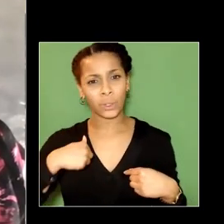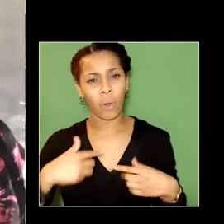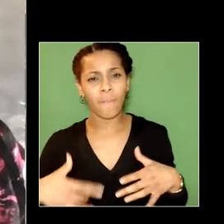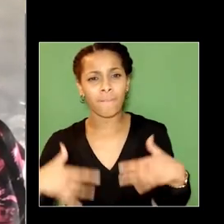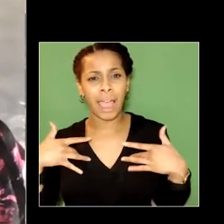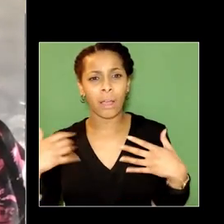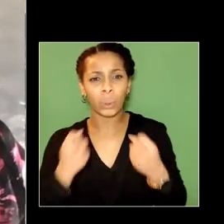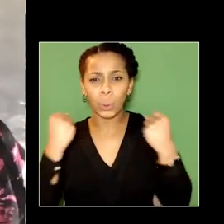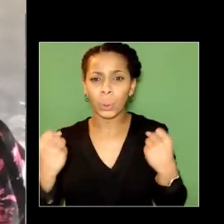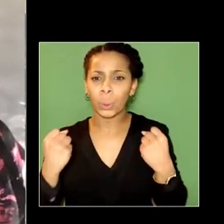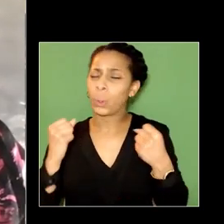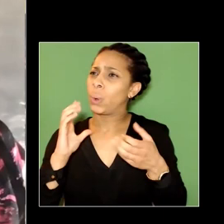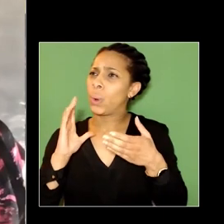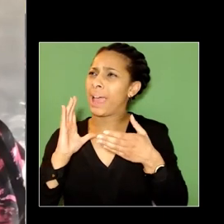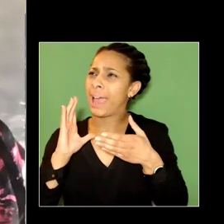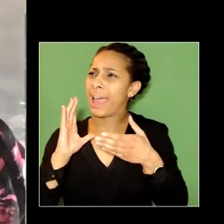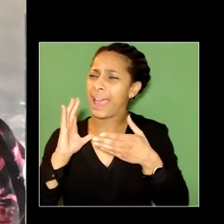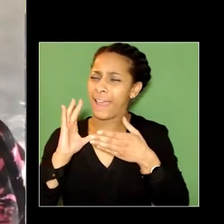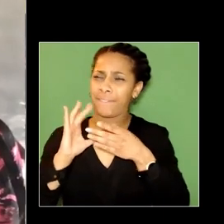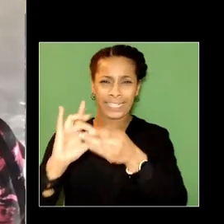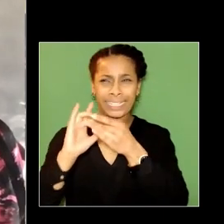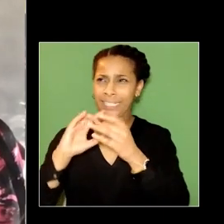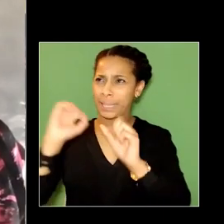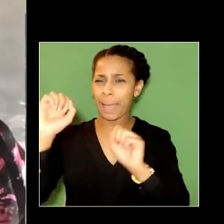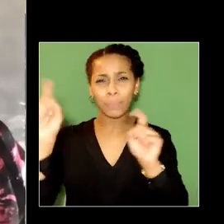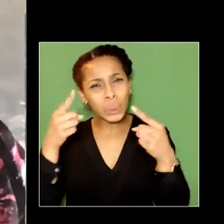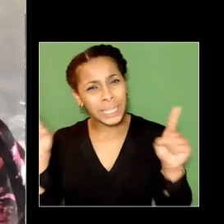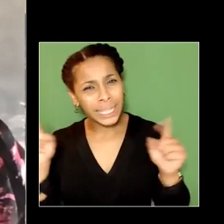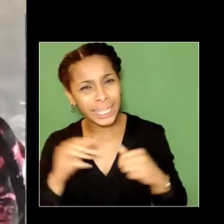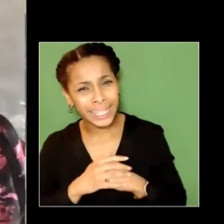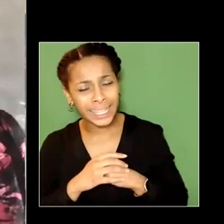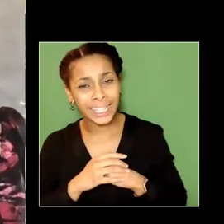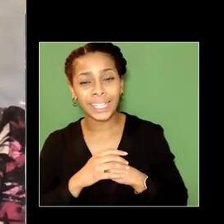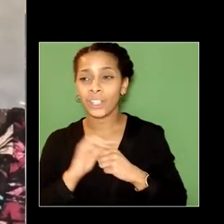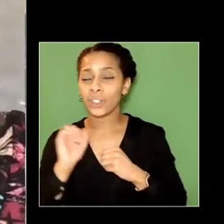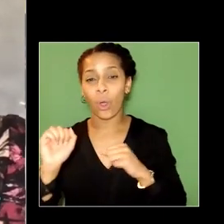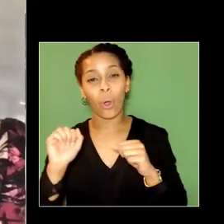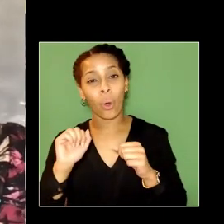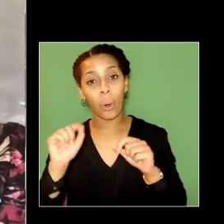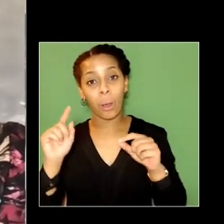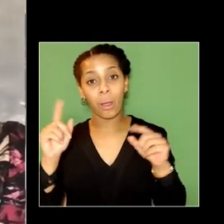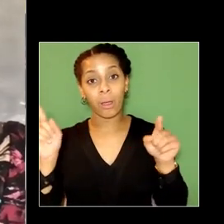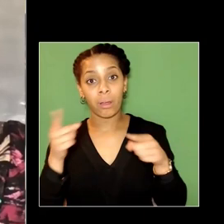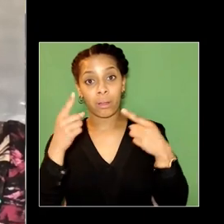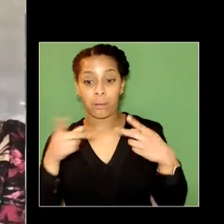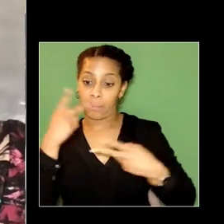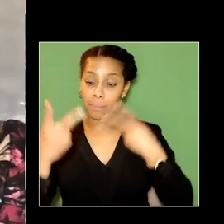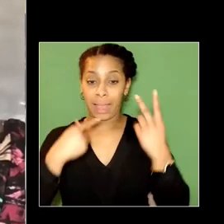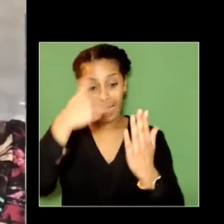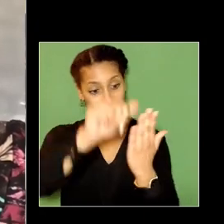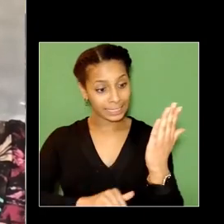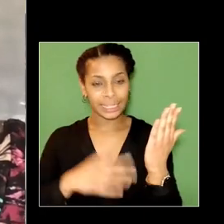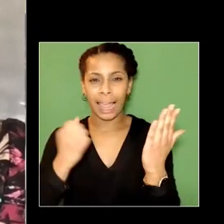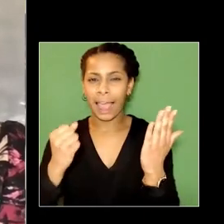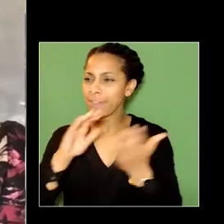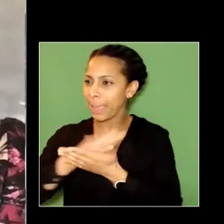it's one of, you know, that hearing like that the hip hop on the playlist, there's a really huge influence of mine,